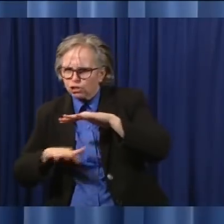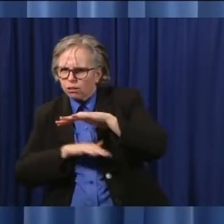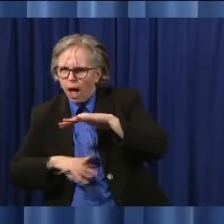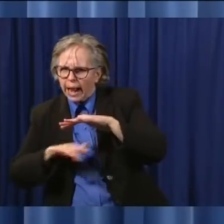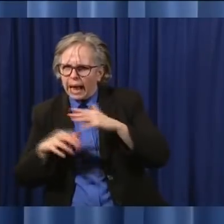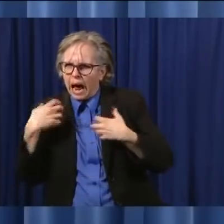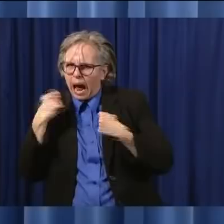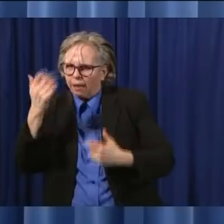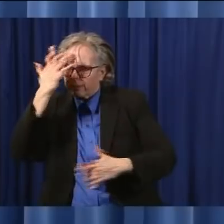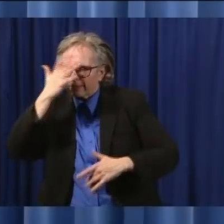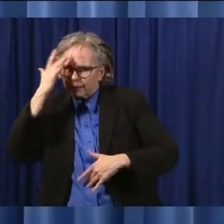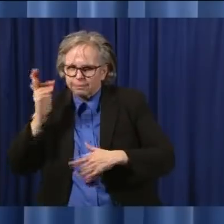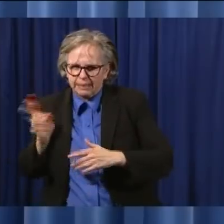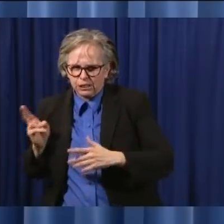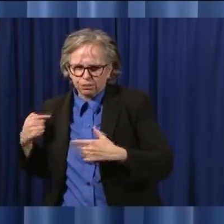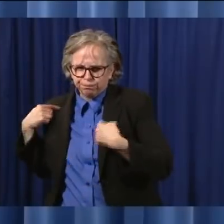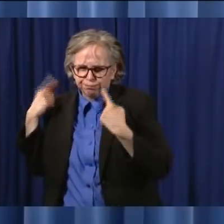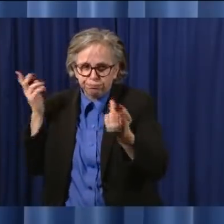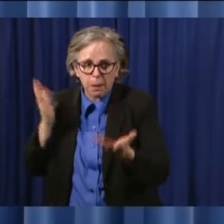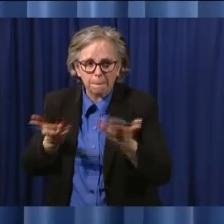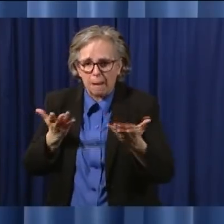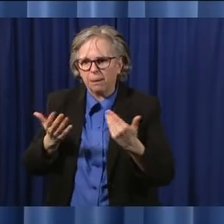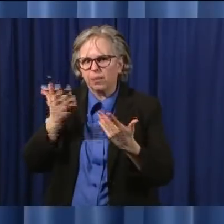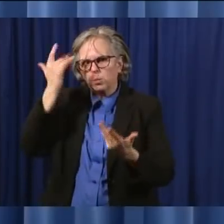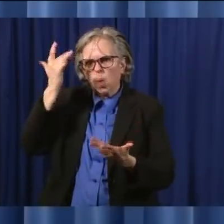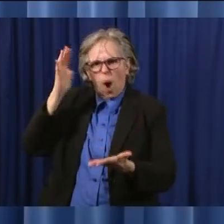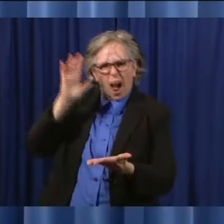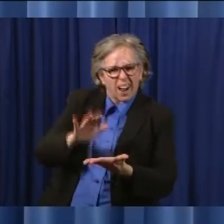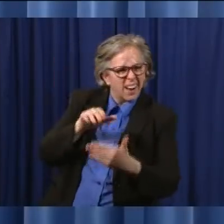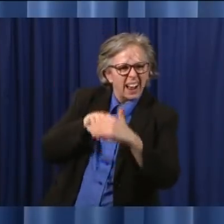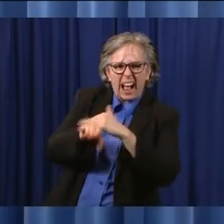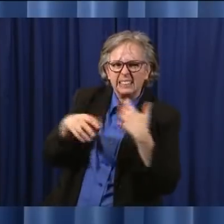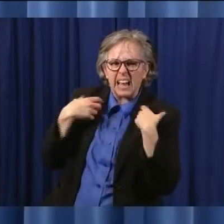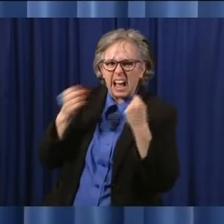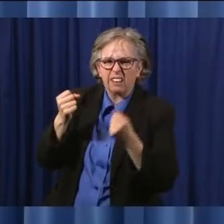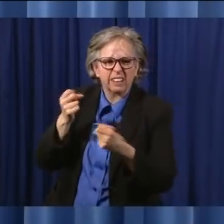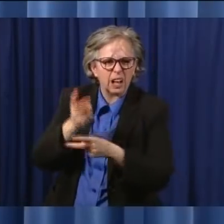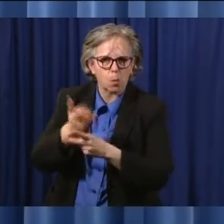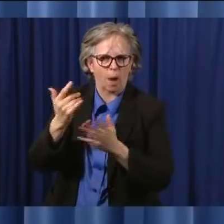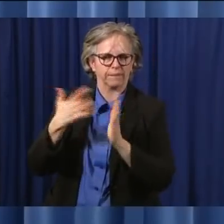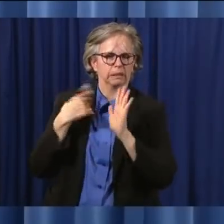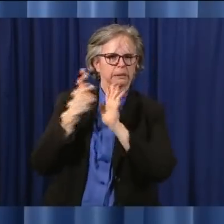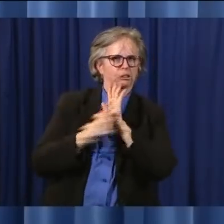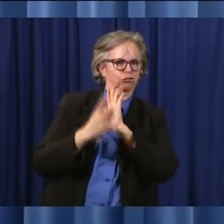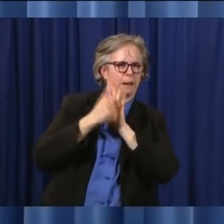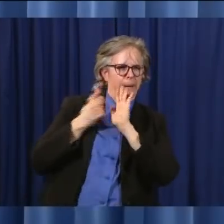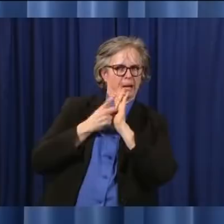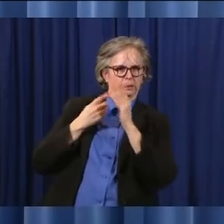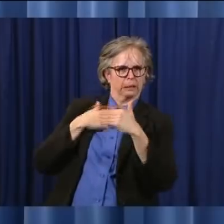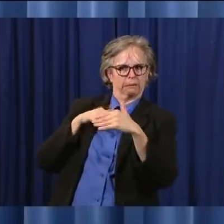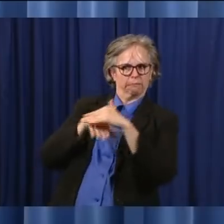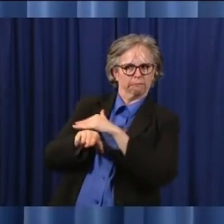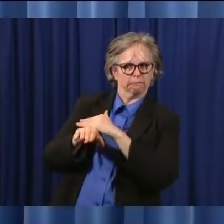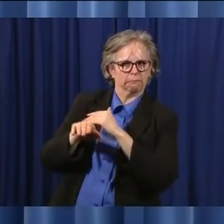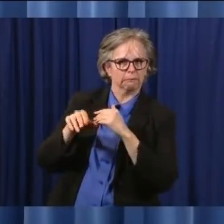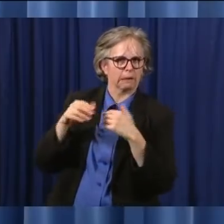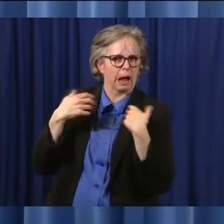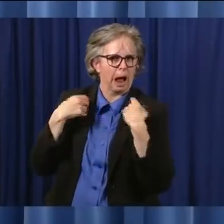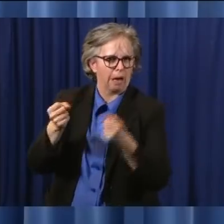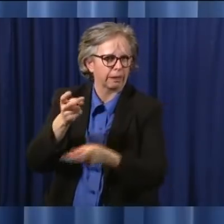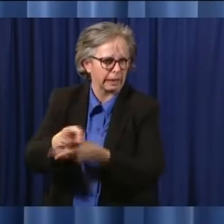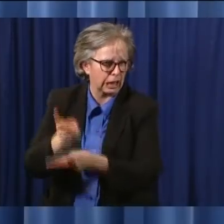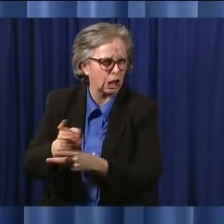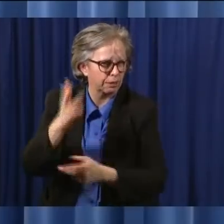accessing health care services. These recommendations were created using feedback from the healthcare, resources, data,